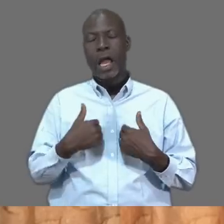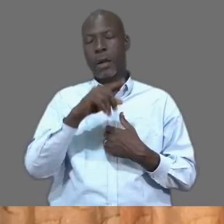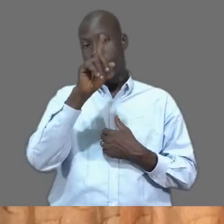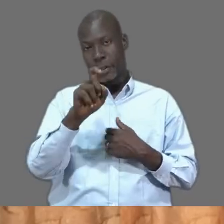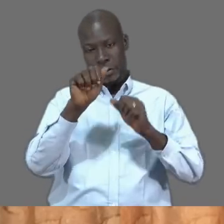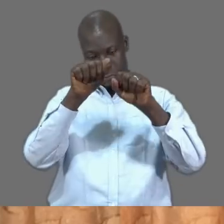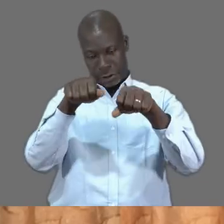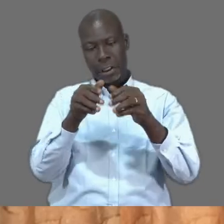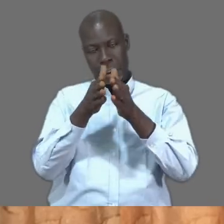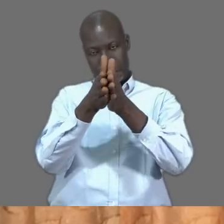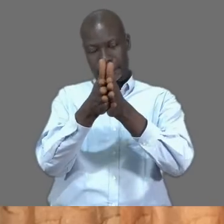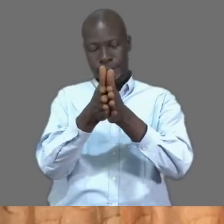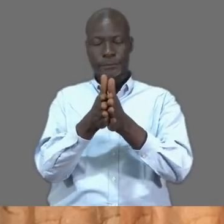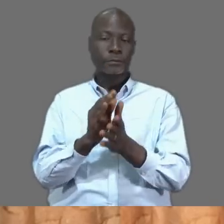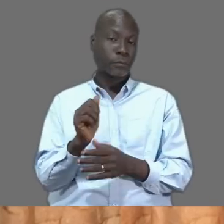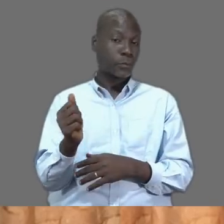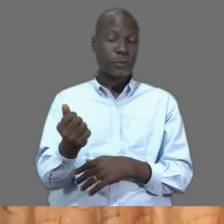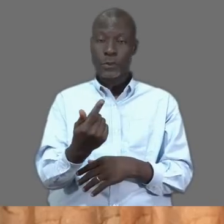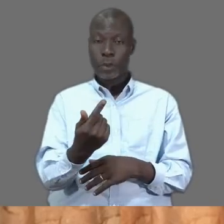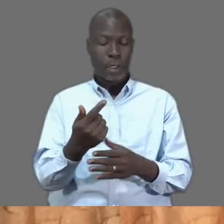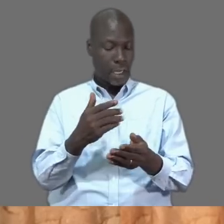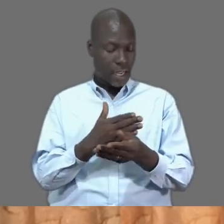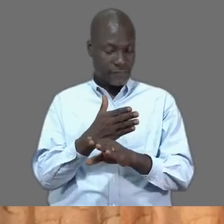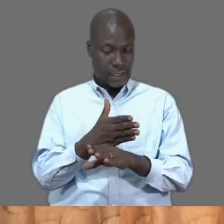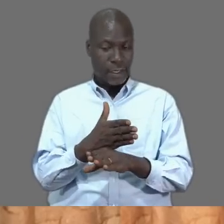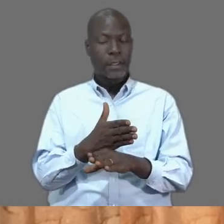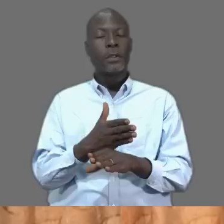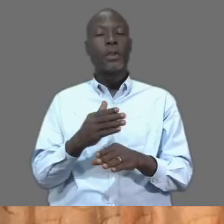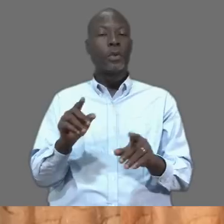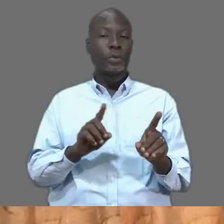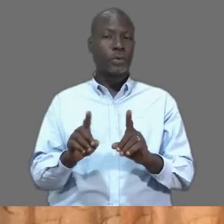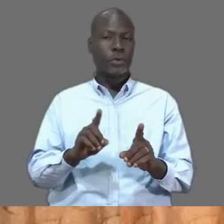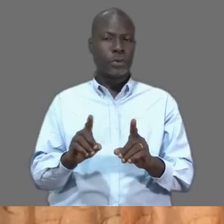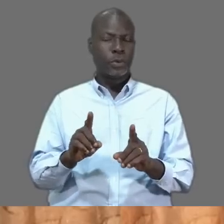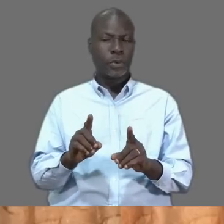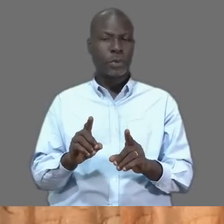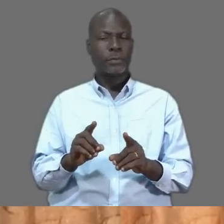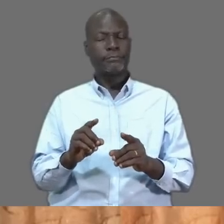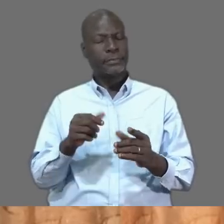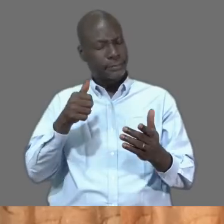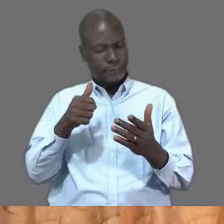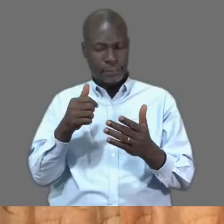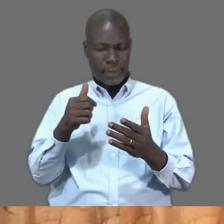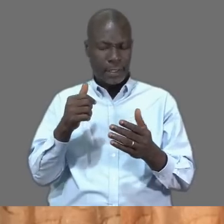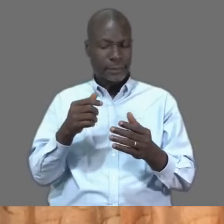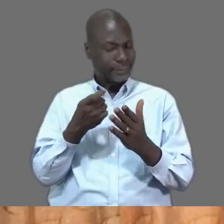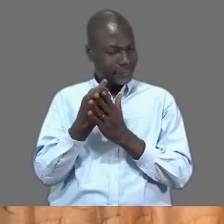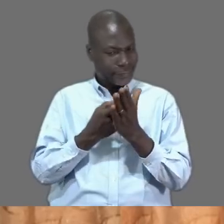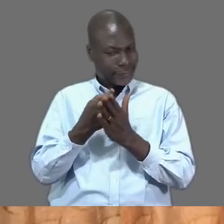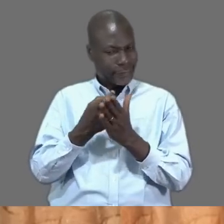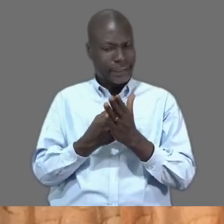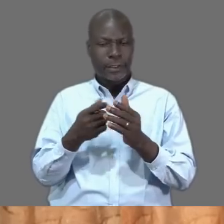abisa ni nyina akyi no ye beye de efa no mini lectureship